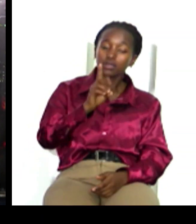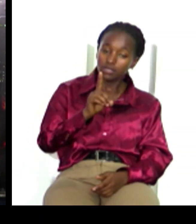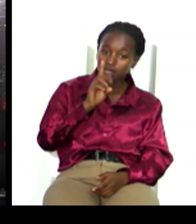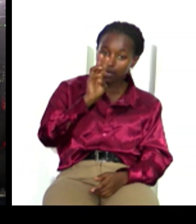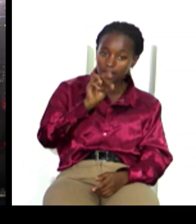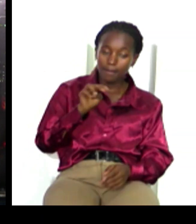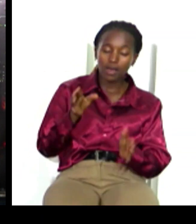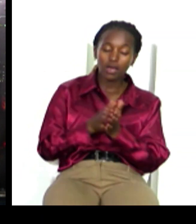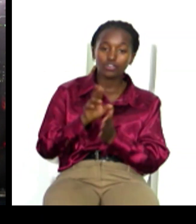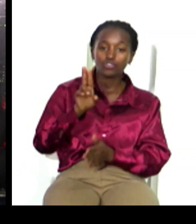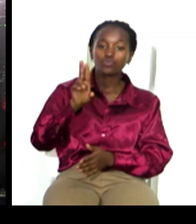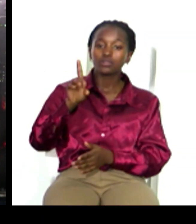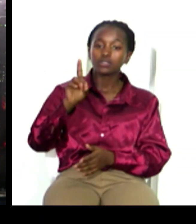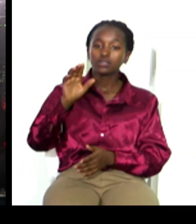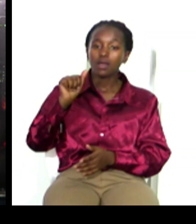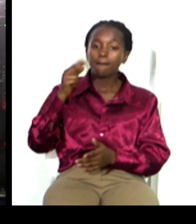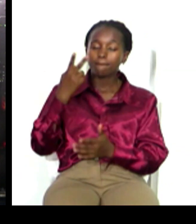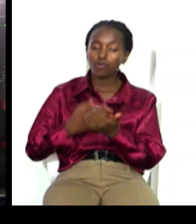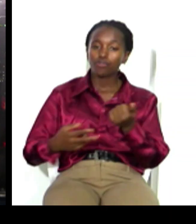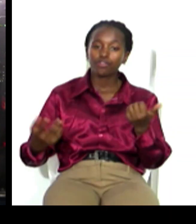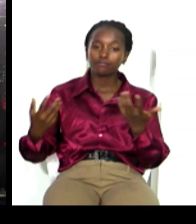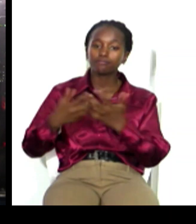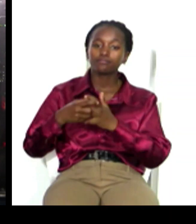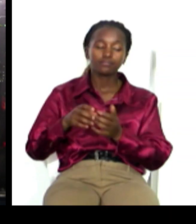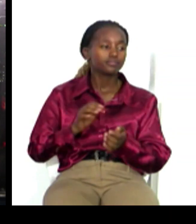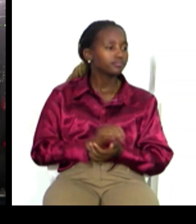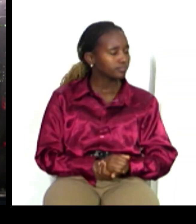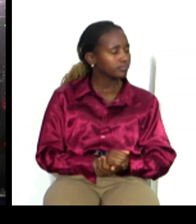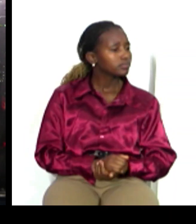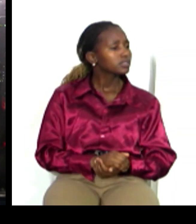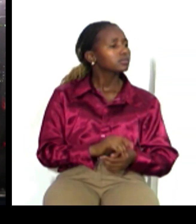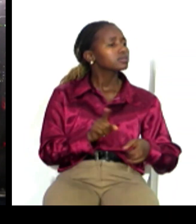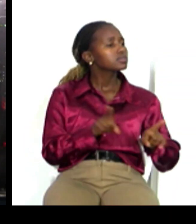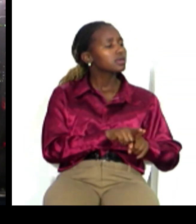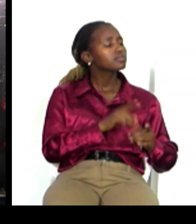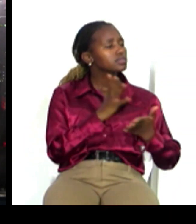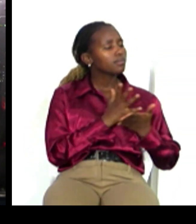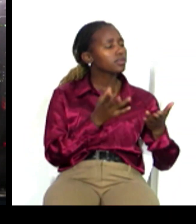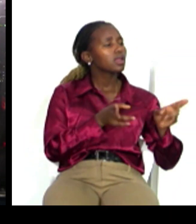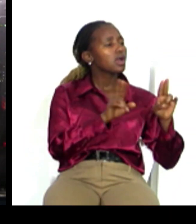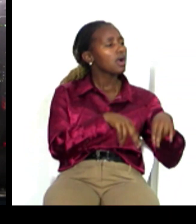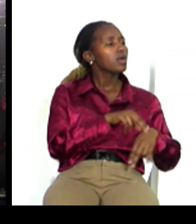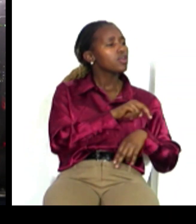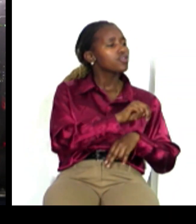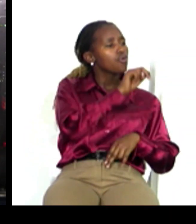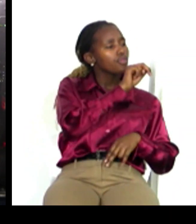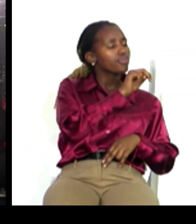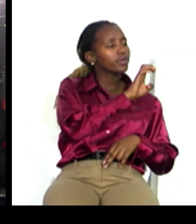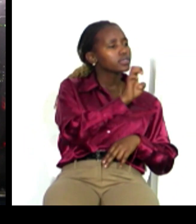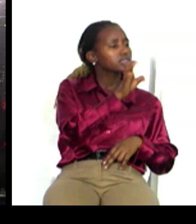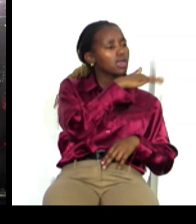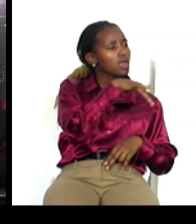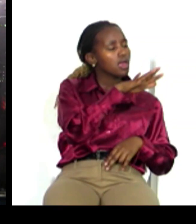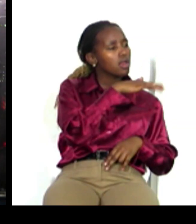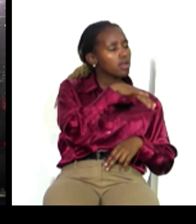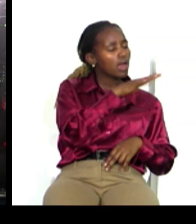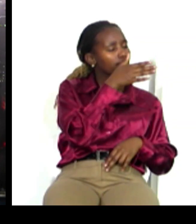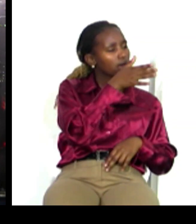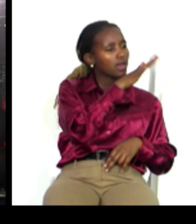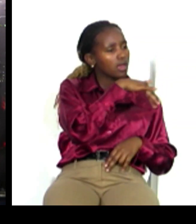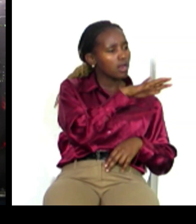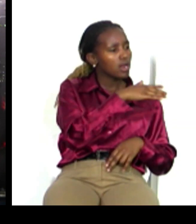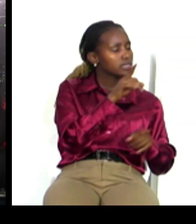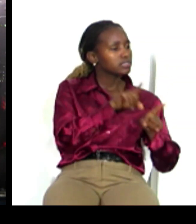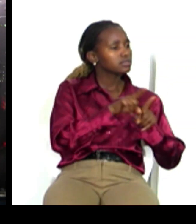Okay. There is something that happened in Northeastern. Wajir. You remember we spoke here about the